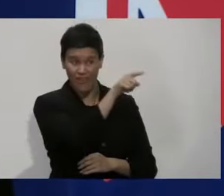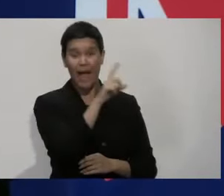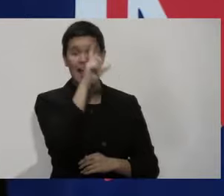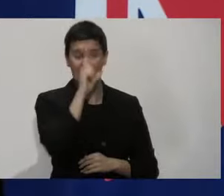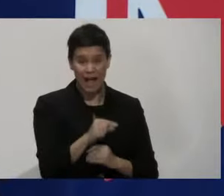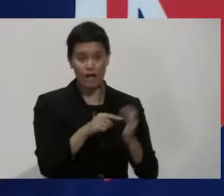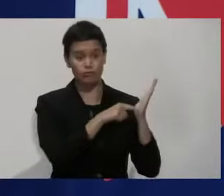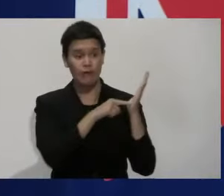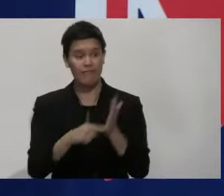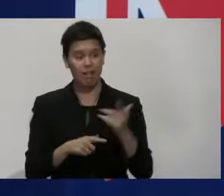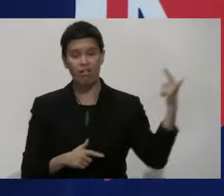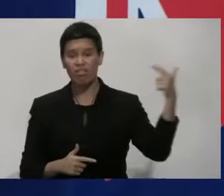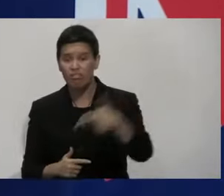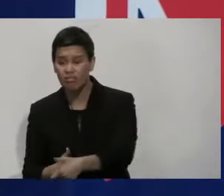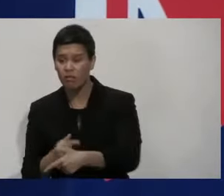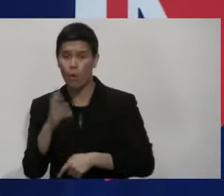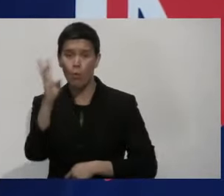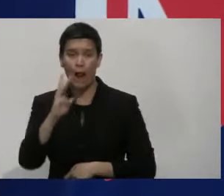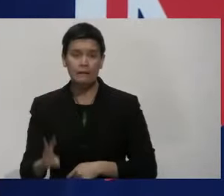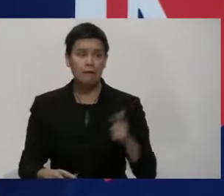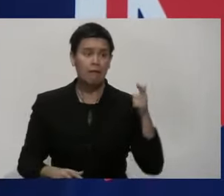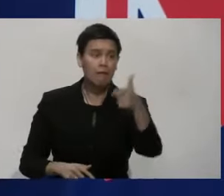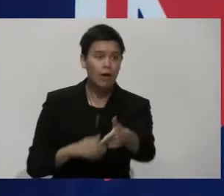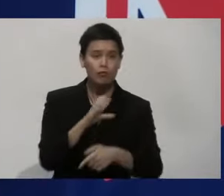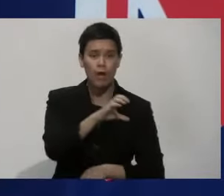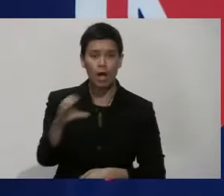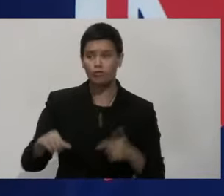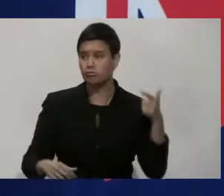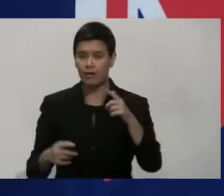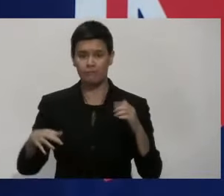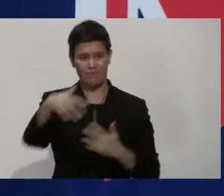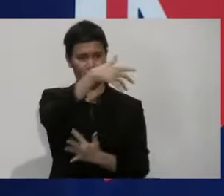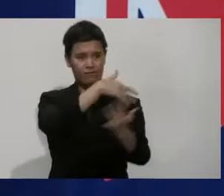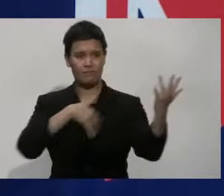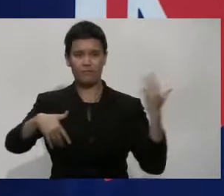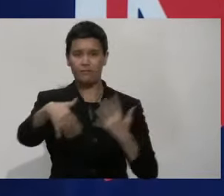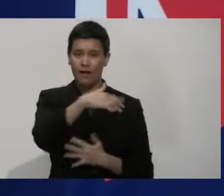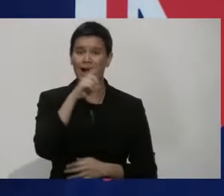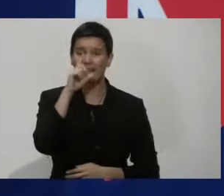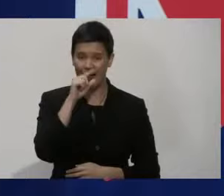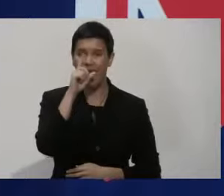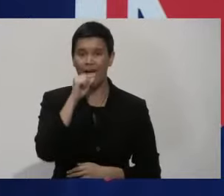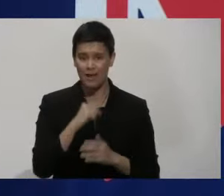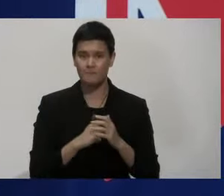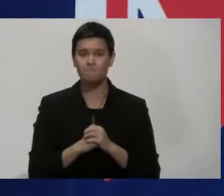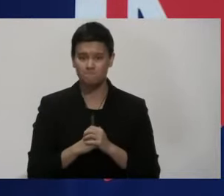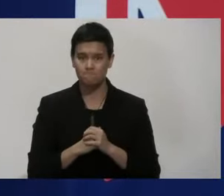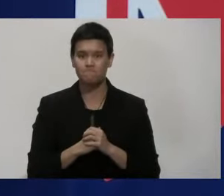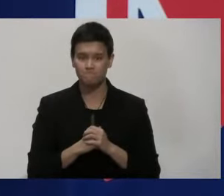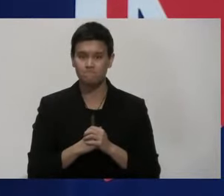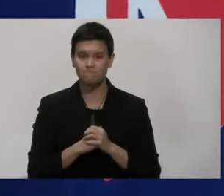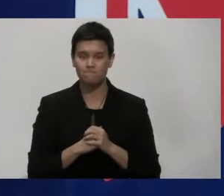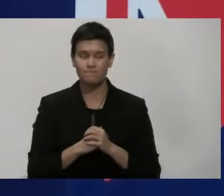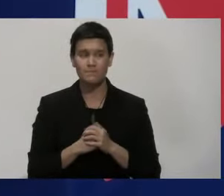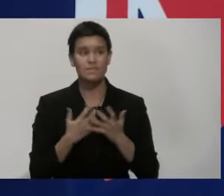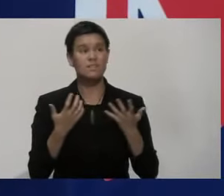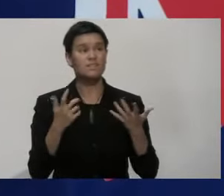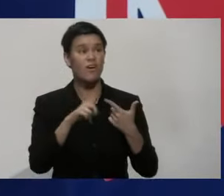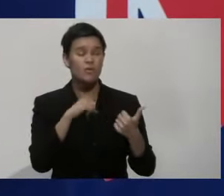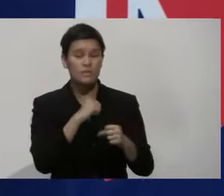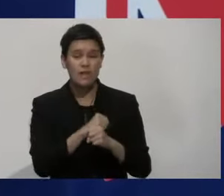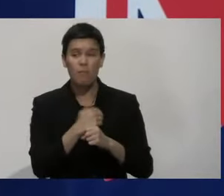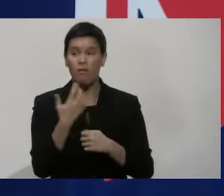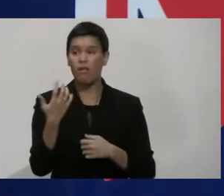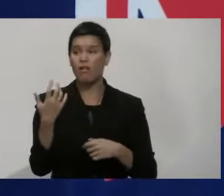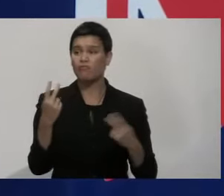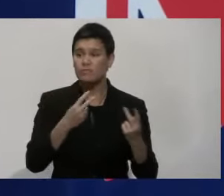see the benefit that comes from our biggest city moving around the country again. That includes, for instance, hospitality or